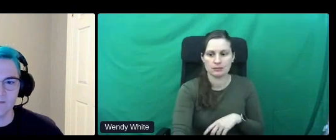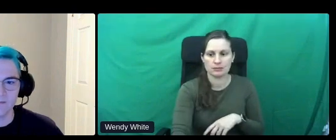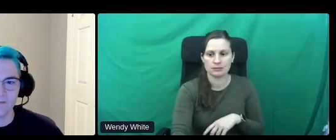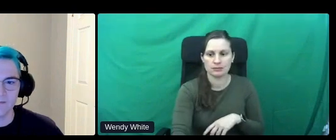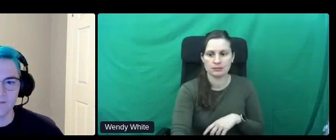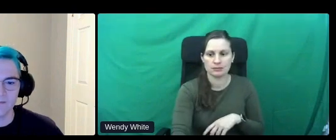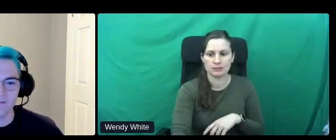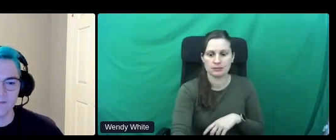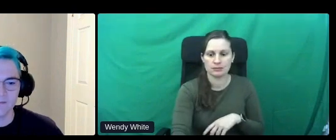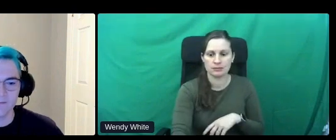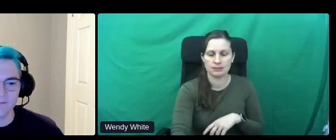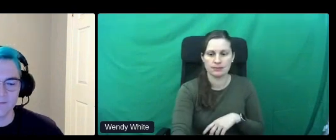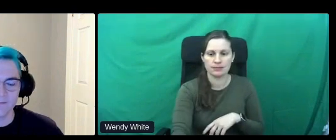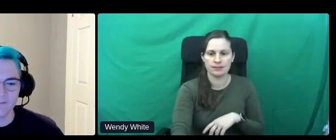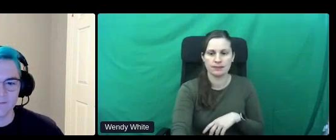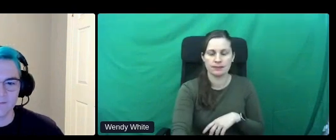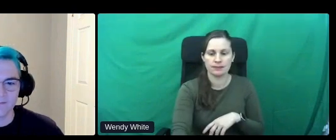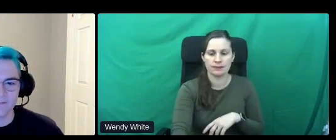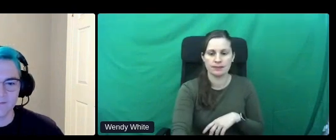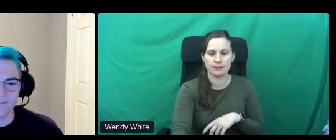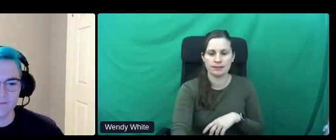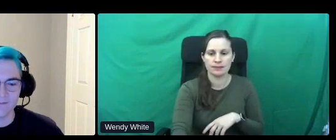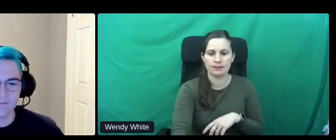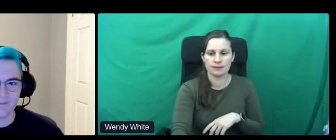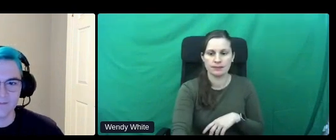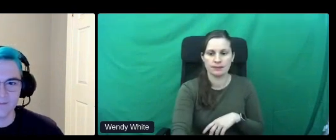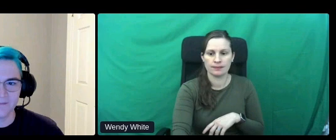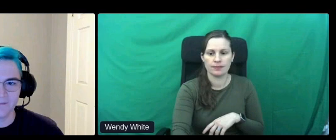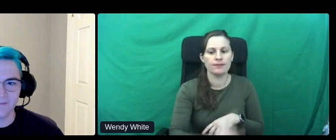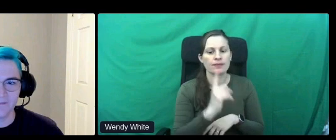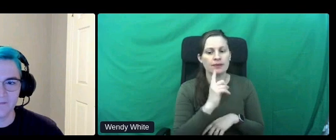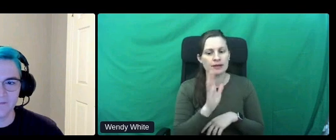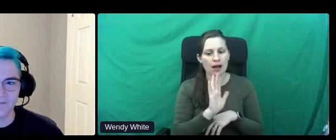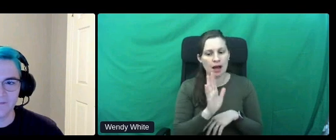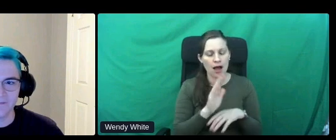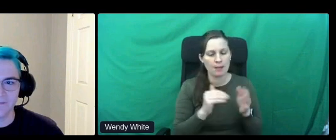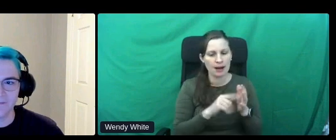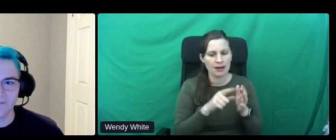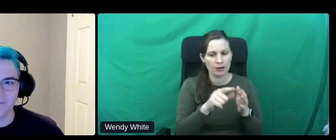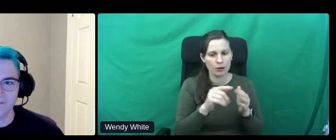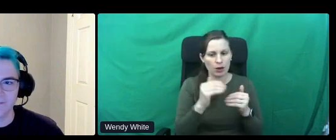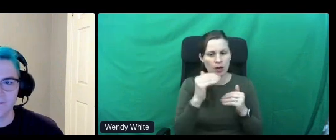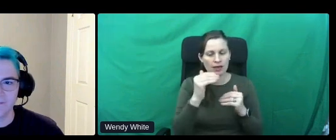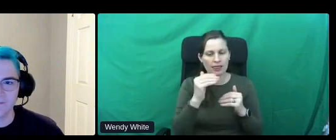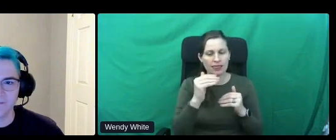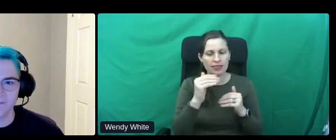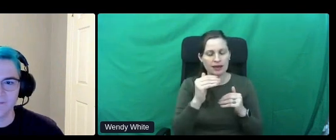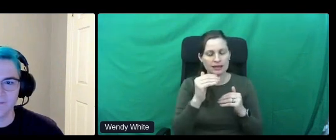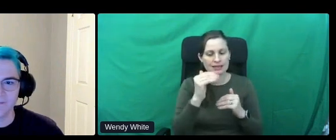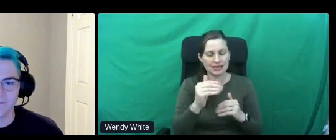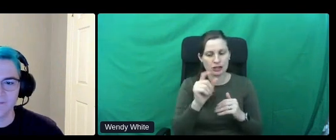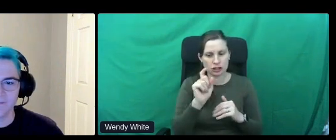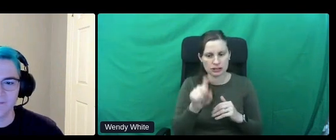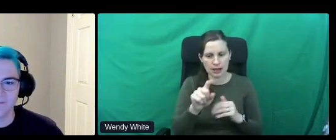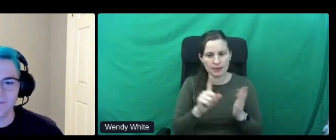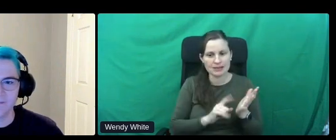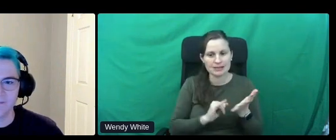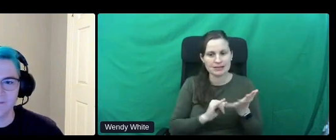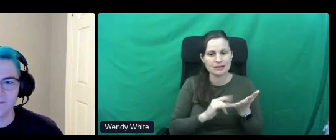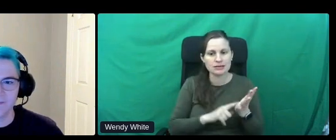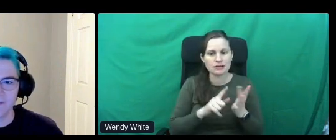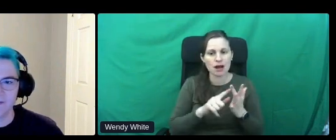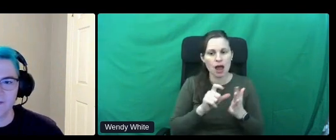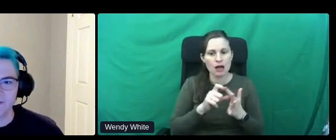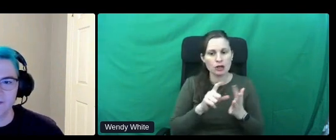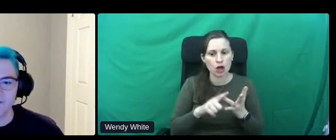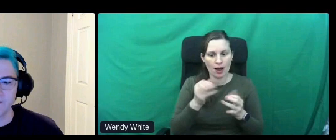Hi, Mila. There's also, if you go onto the Sessions tab in Slido, there's a few questions there for you as